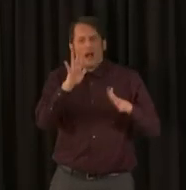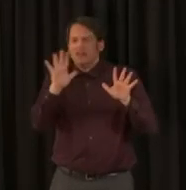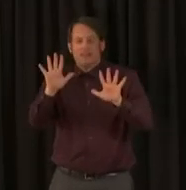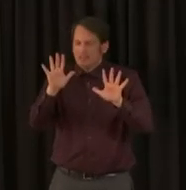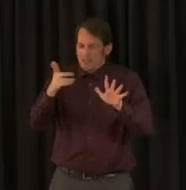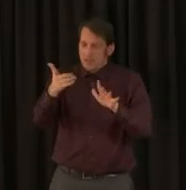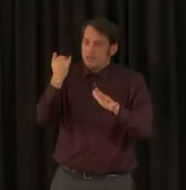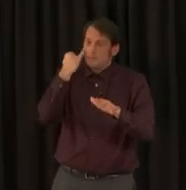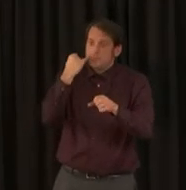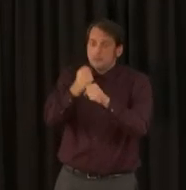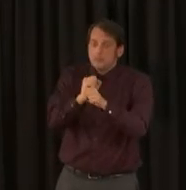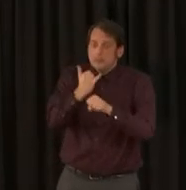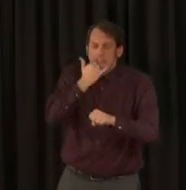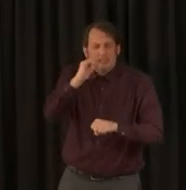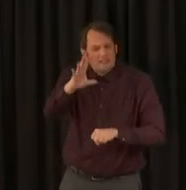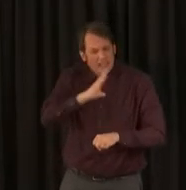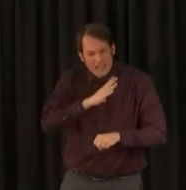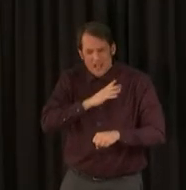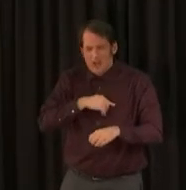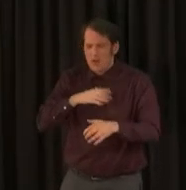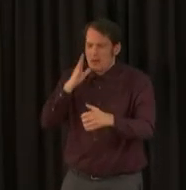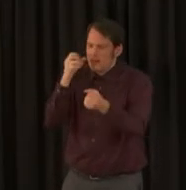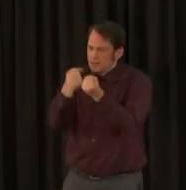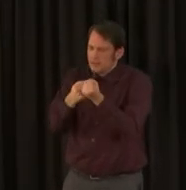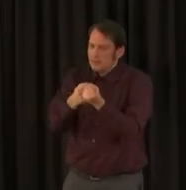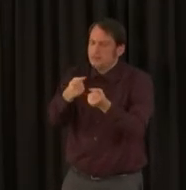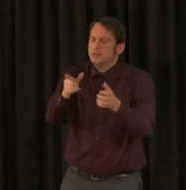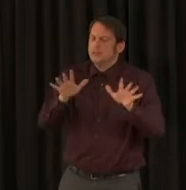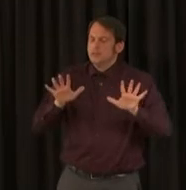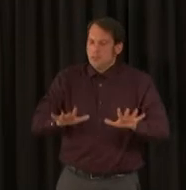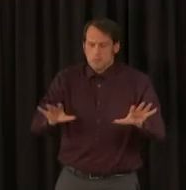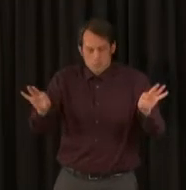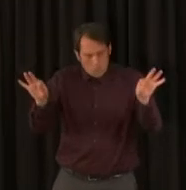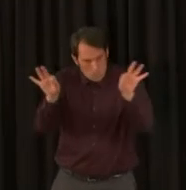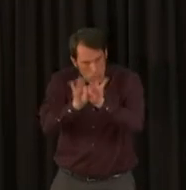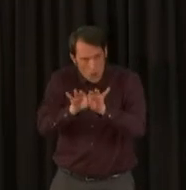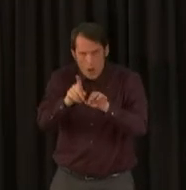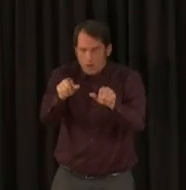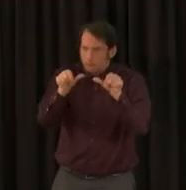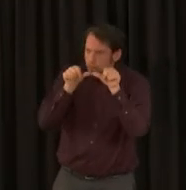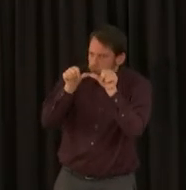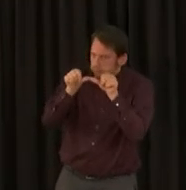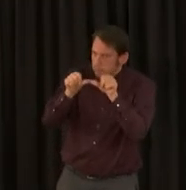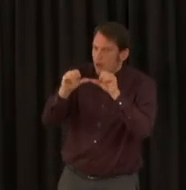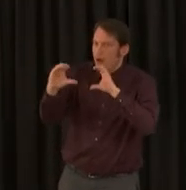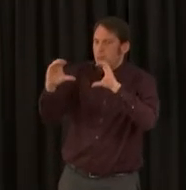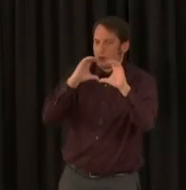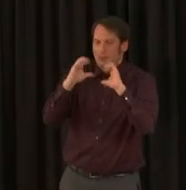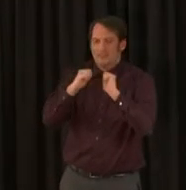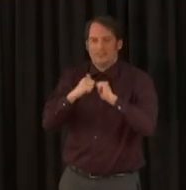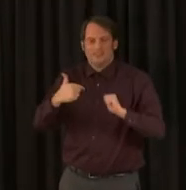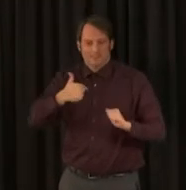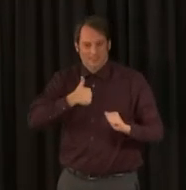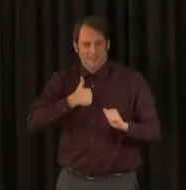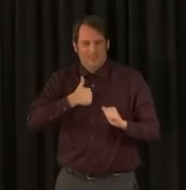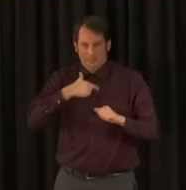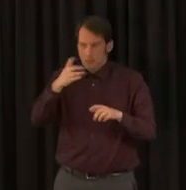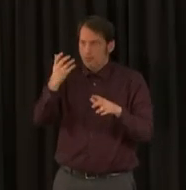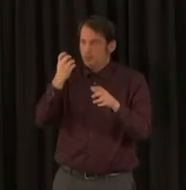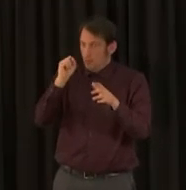take your time, and there's definitely a way forward in a timely manner, but it doesn't have to feel frantic